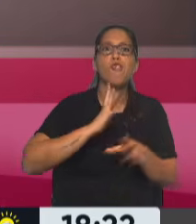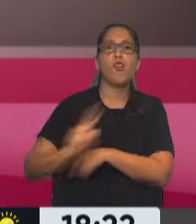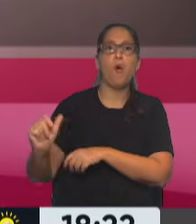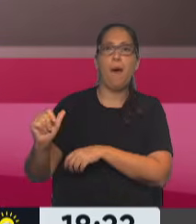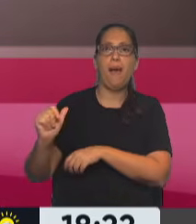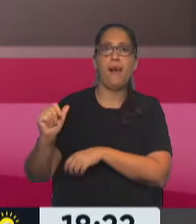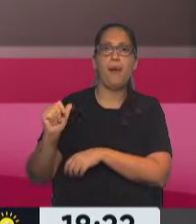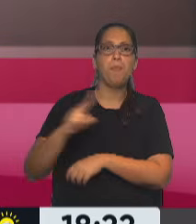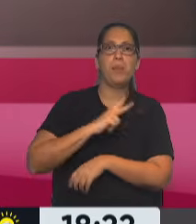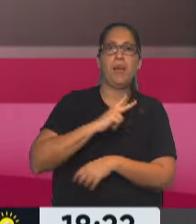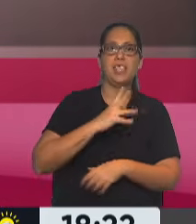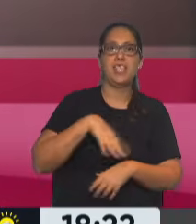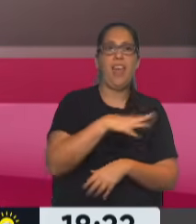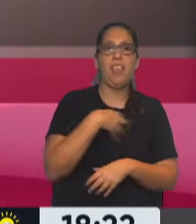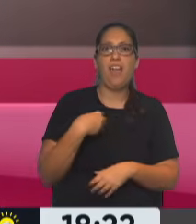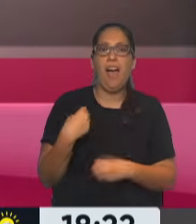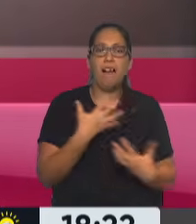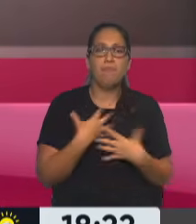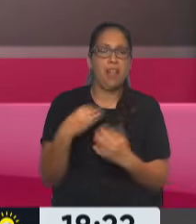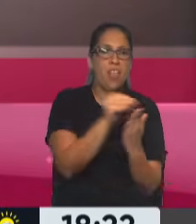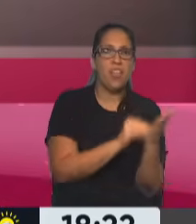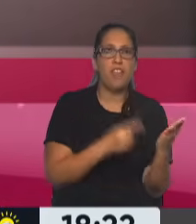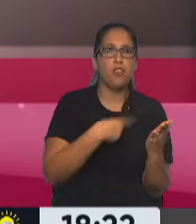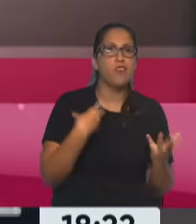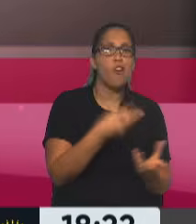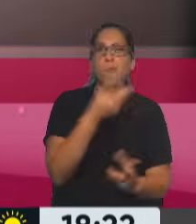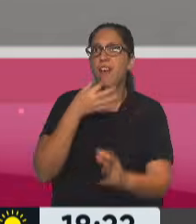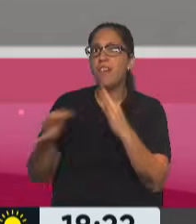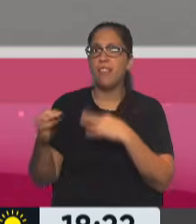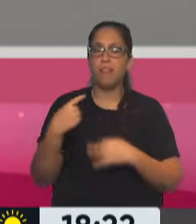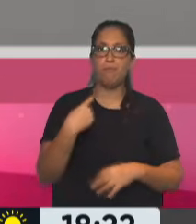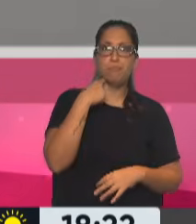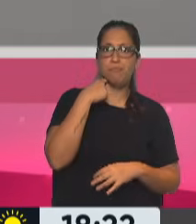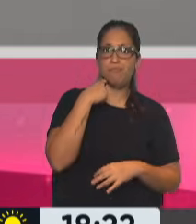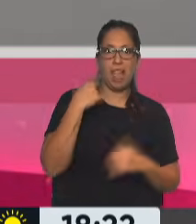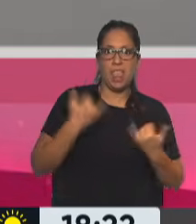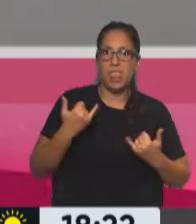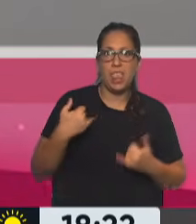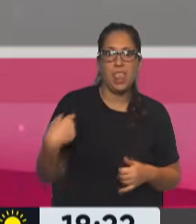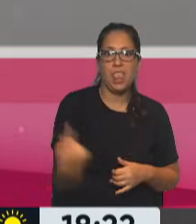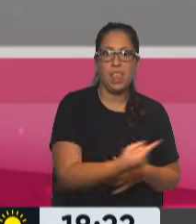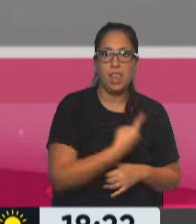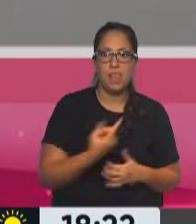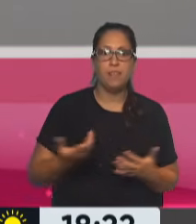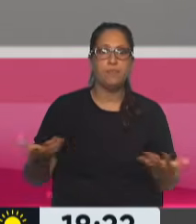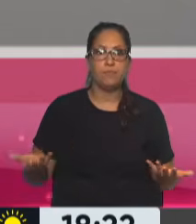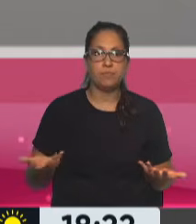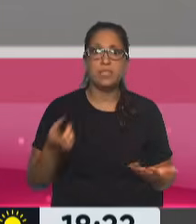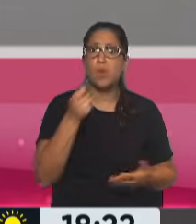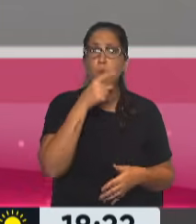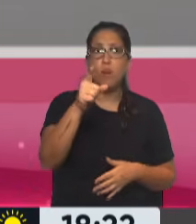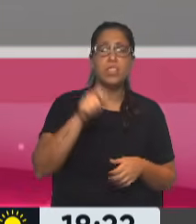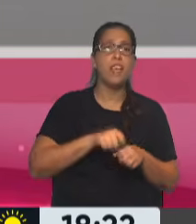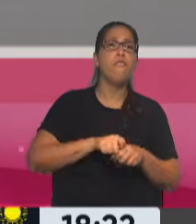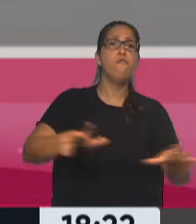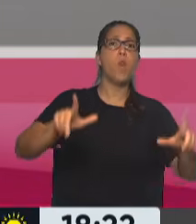data is being bought and sold, and the consequence of that is you're being categorized. Are you a influencer, or are you someone who can be influenced? So